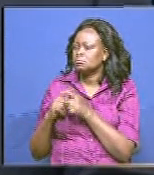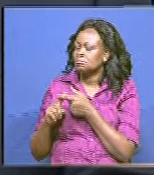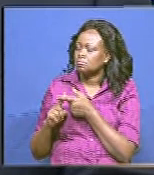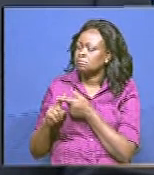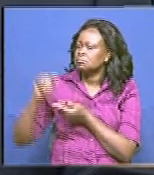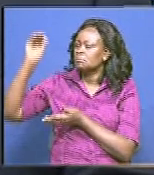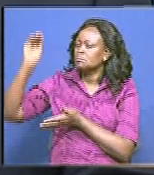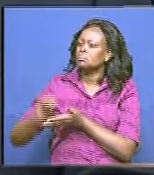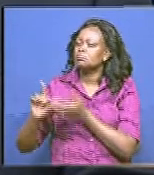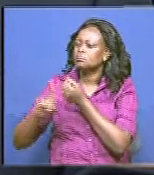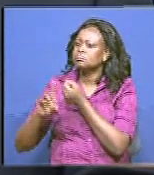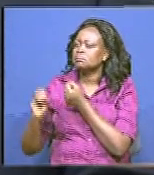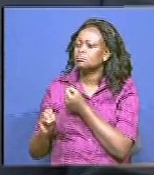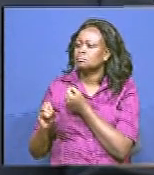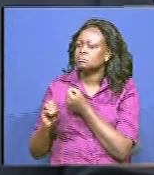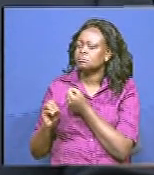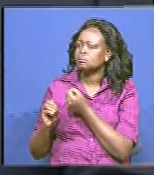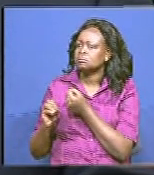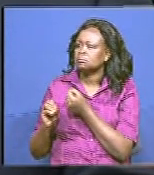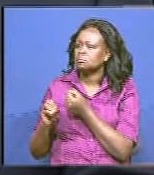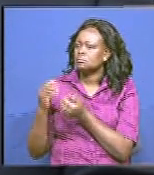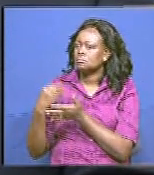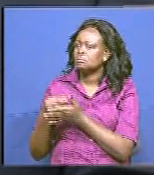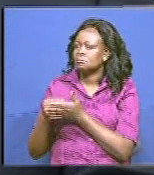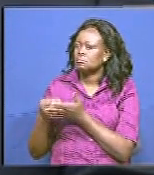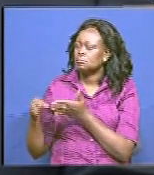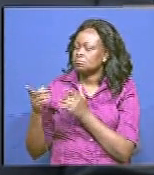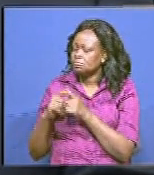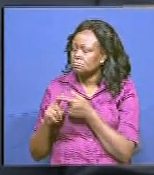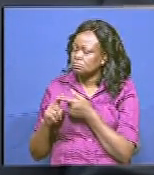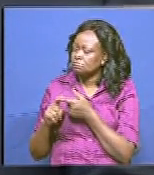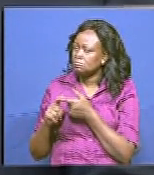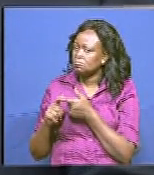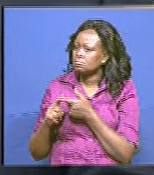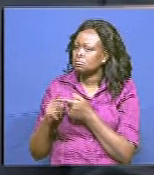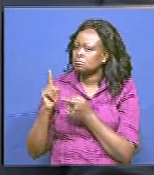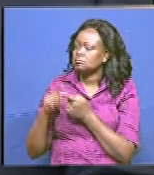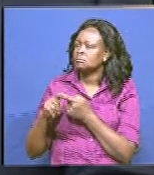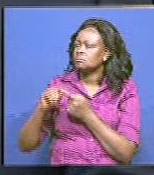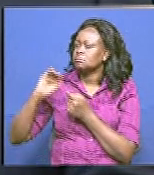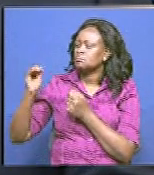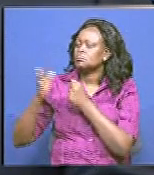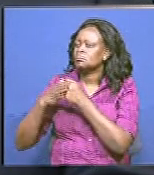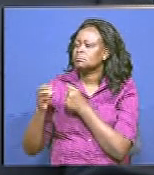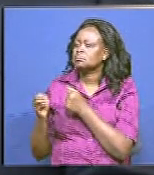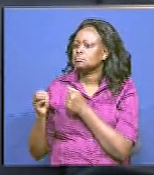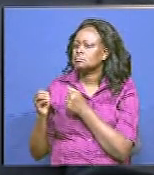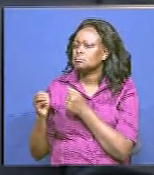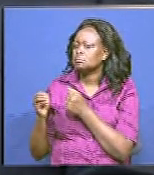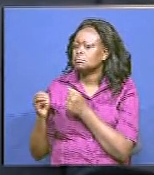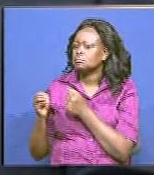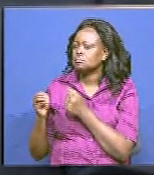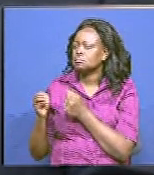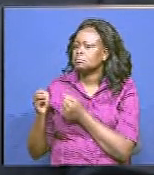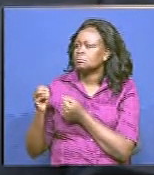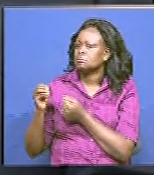60. Mm-hmm. Target for what? The local revenue. Yes. Collection. Yes. The target for the county was 90. Mm-hmm. So it went down. Somehow